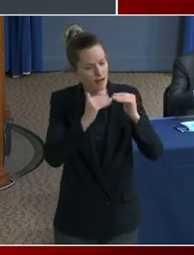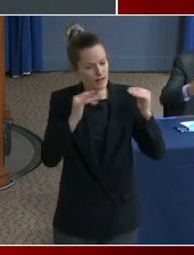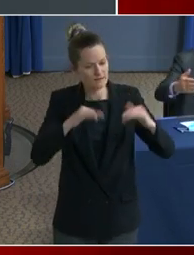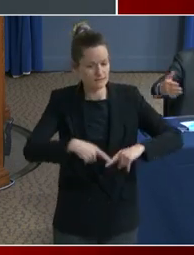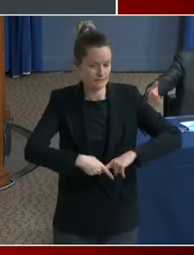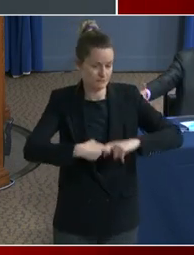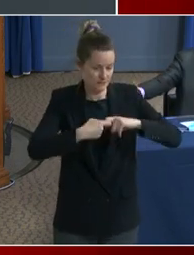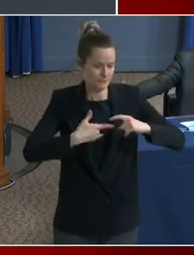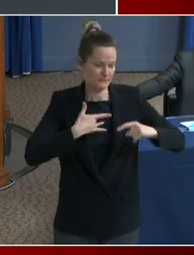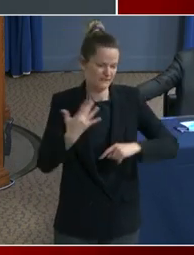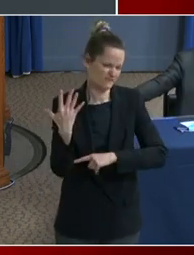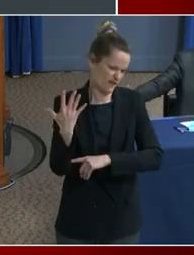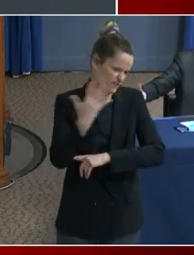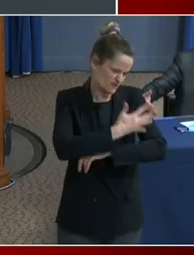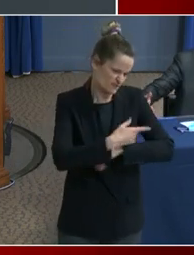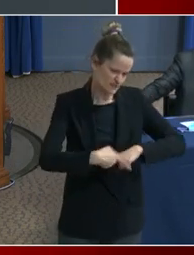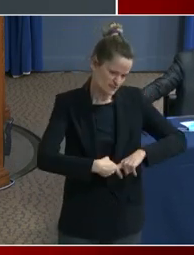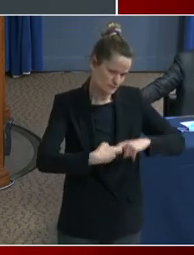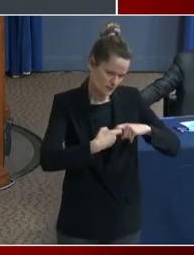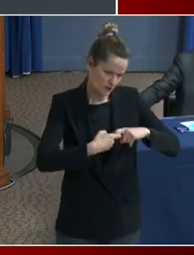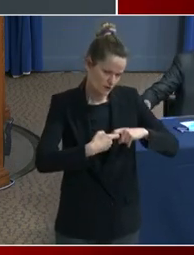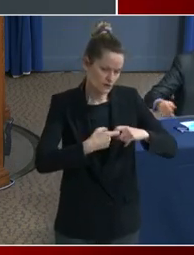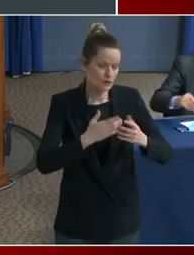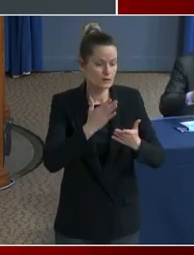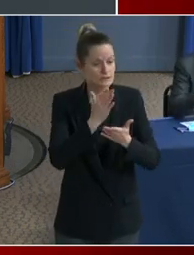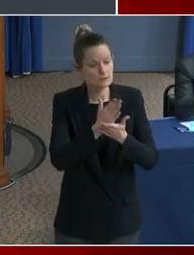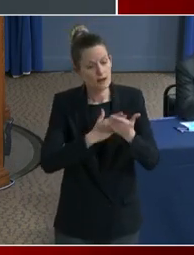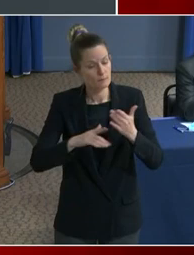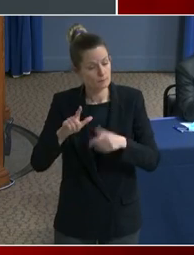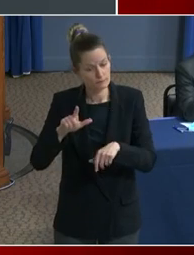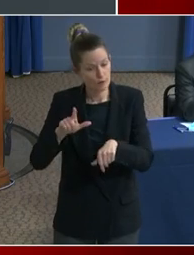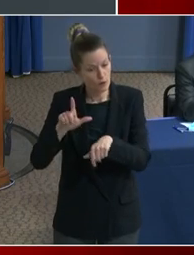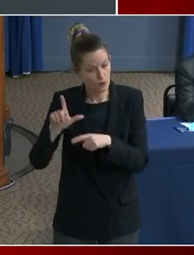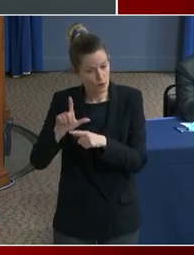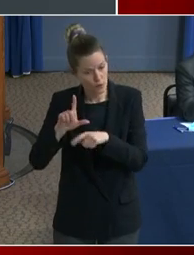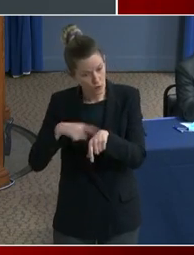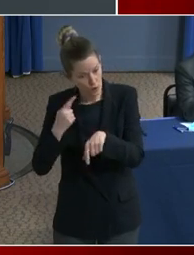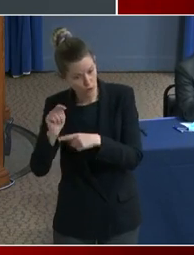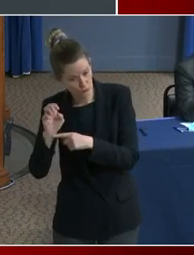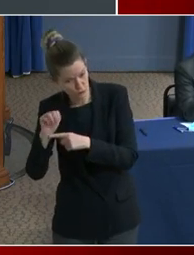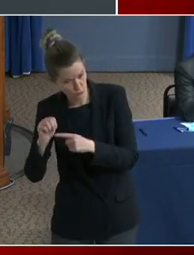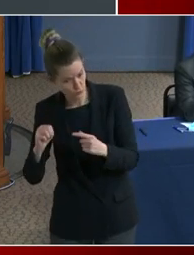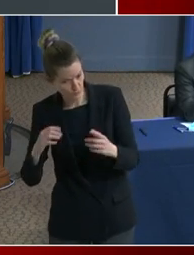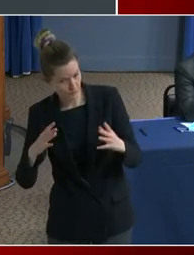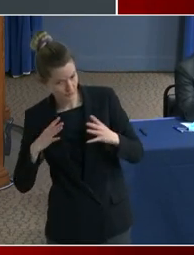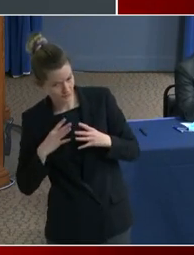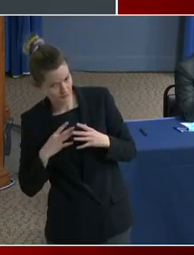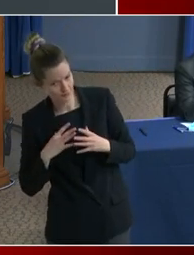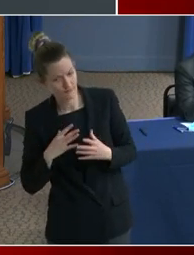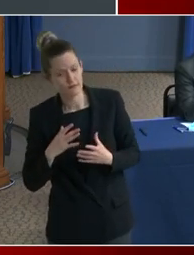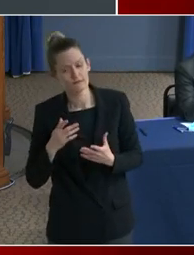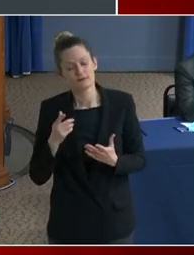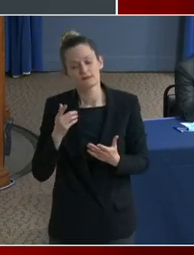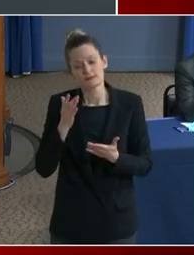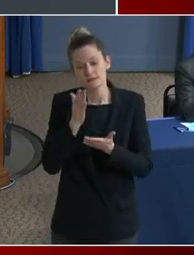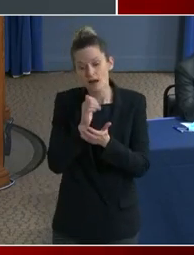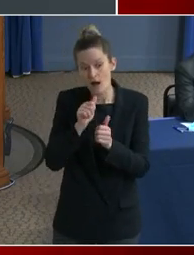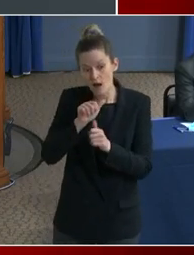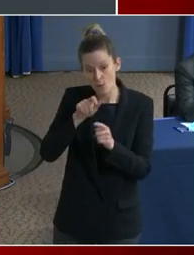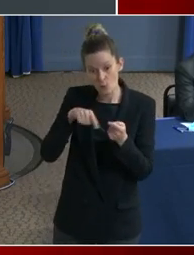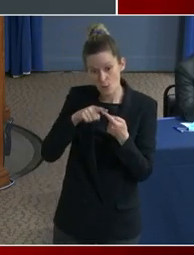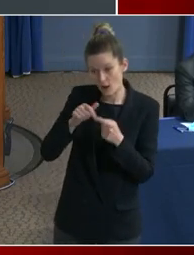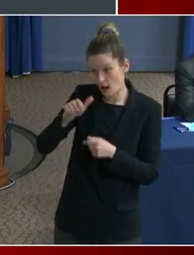would then lead to a longer-term leave without pay status. What other jurisdictions have found is when they make that leap from a